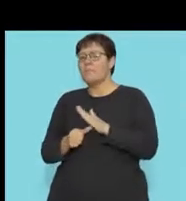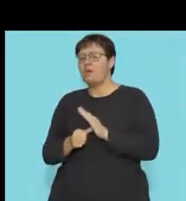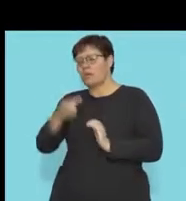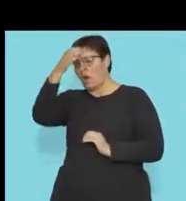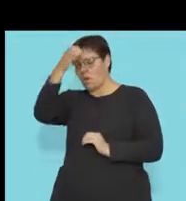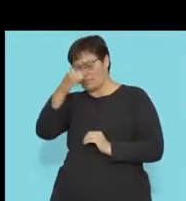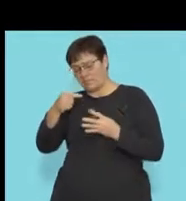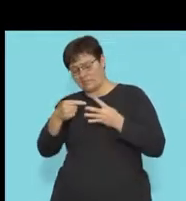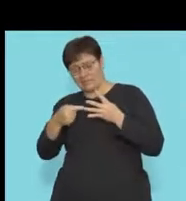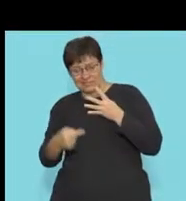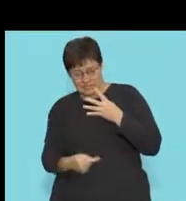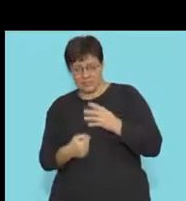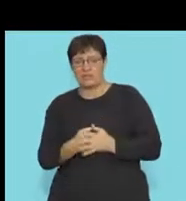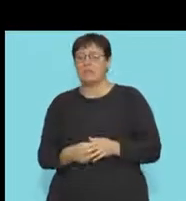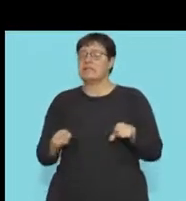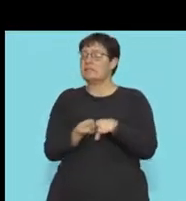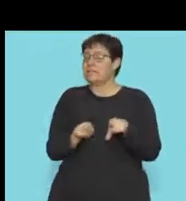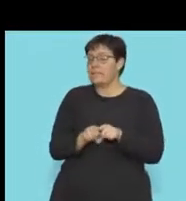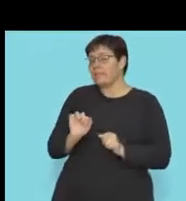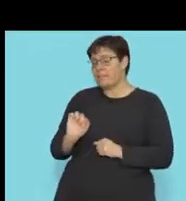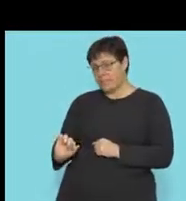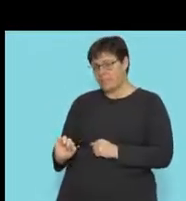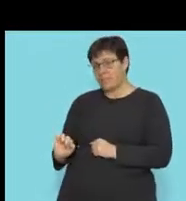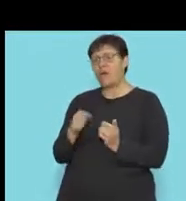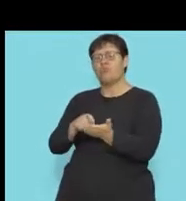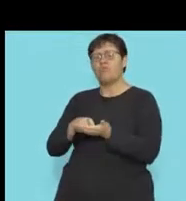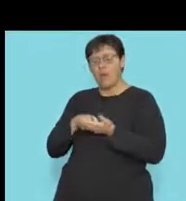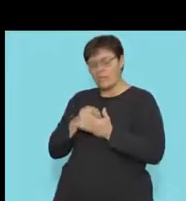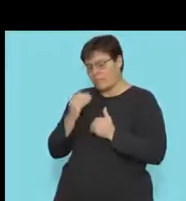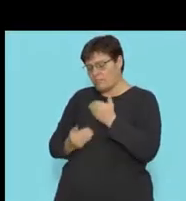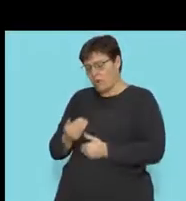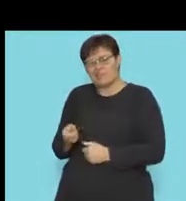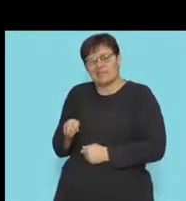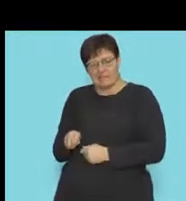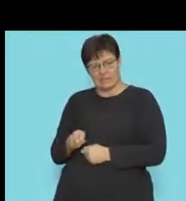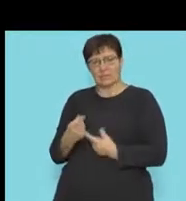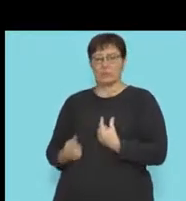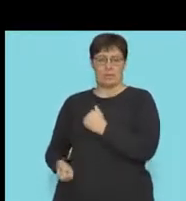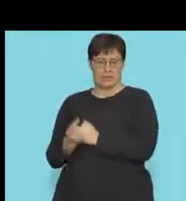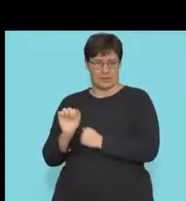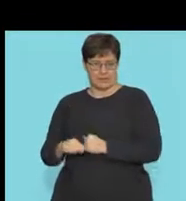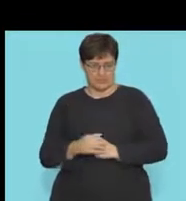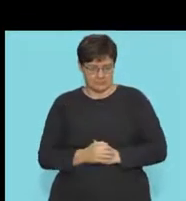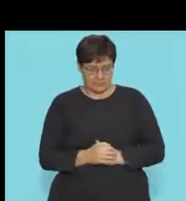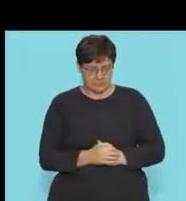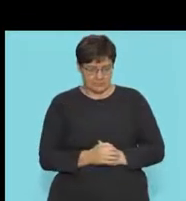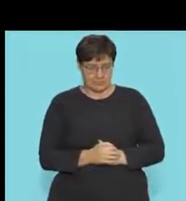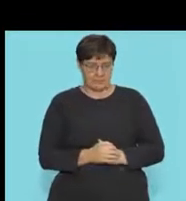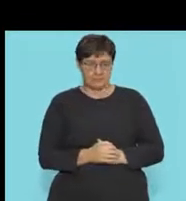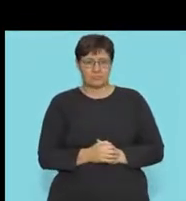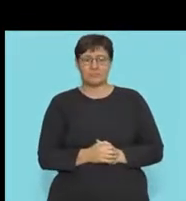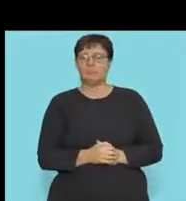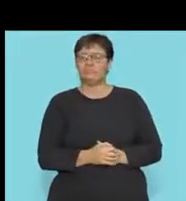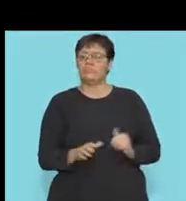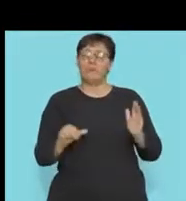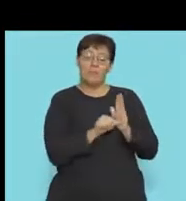photosynthesis and again talk about what are the important requirements of the process of photosynthesis. It's